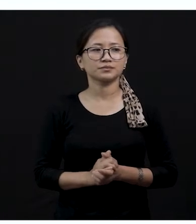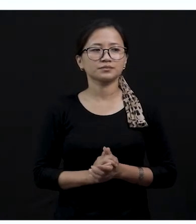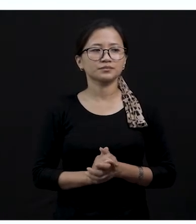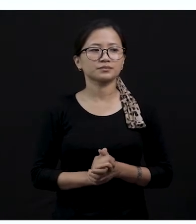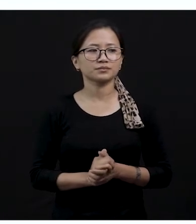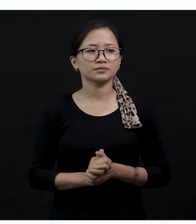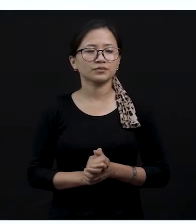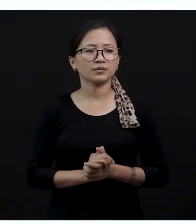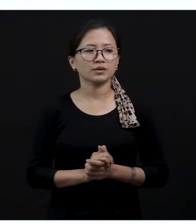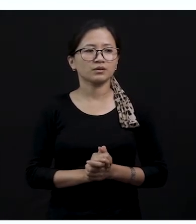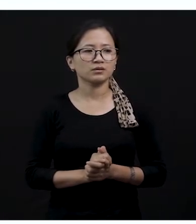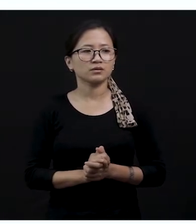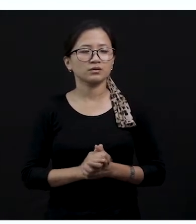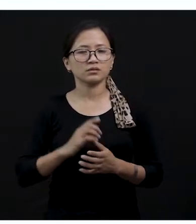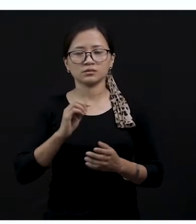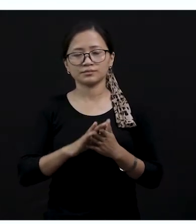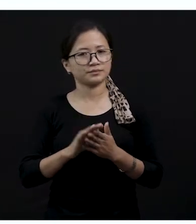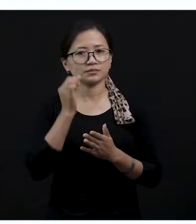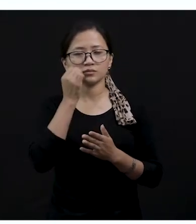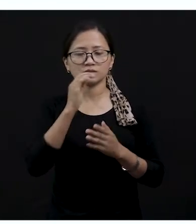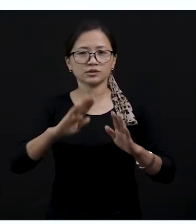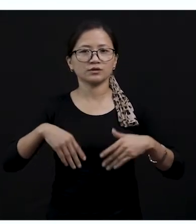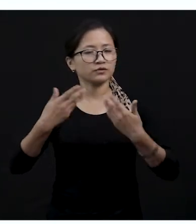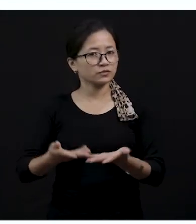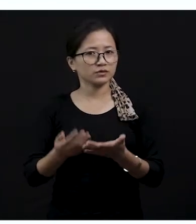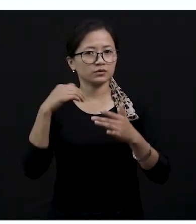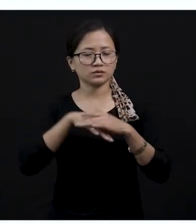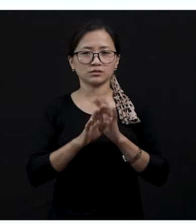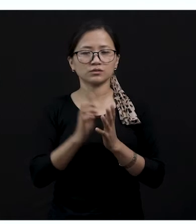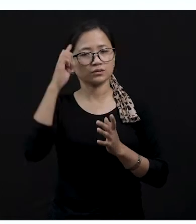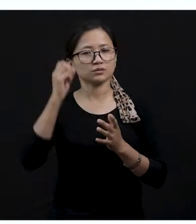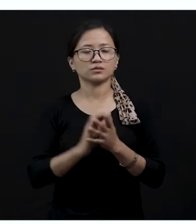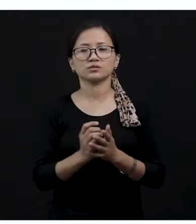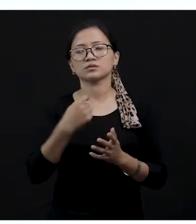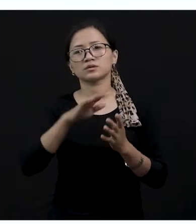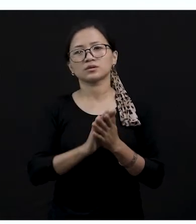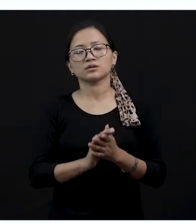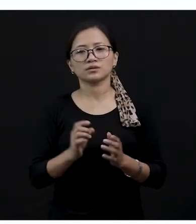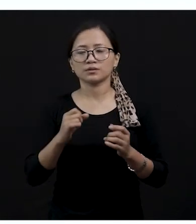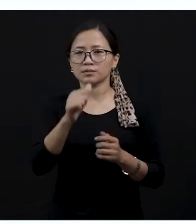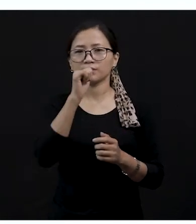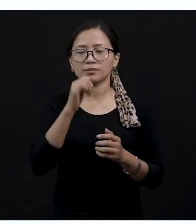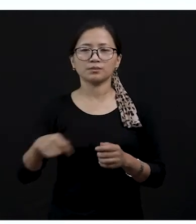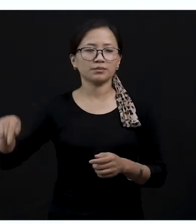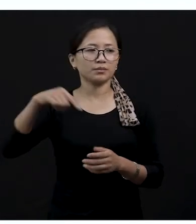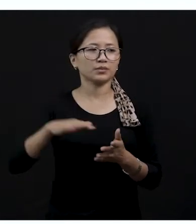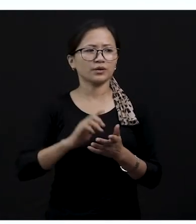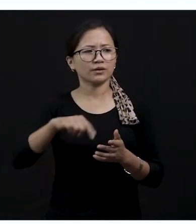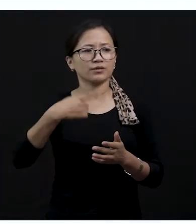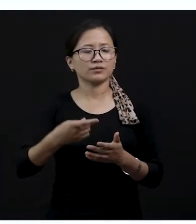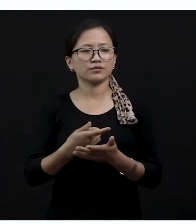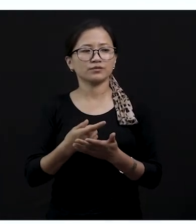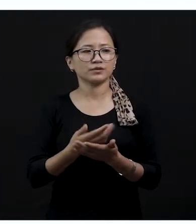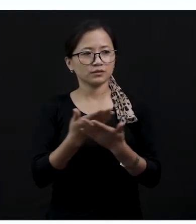from the first starting, okay? Daddy fell into the pond. Everything crumbled. The